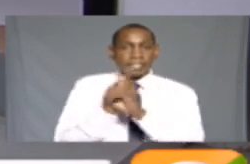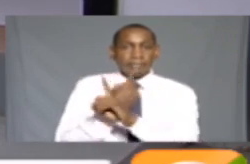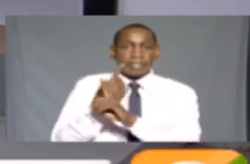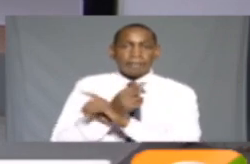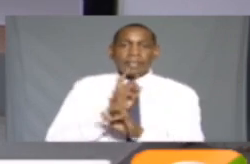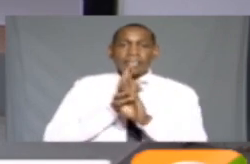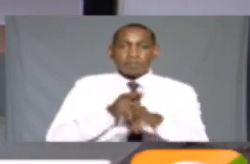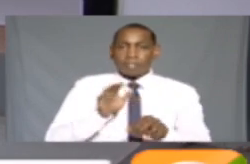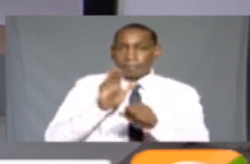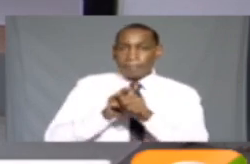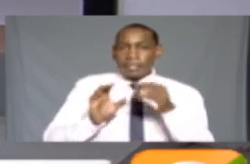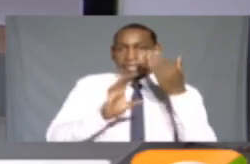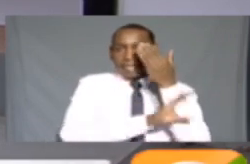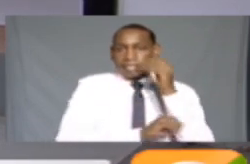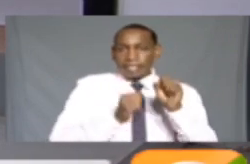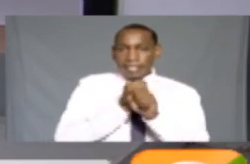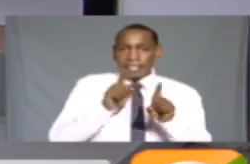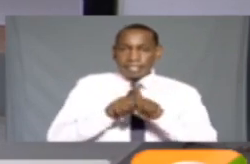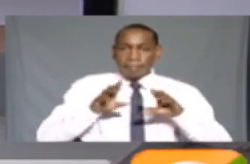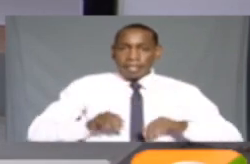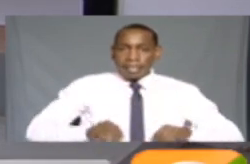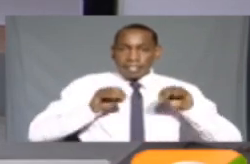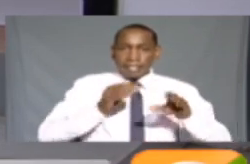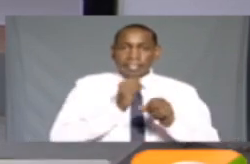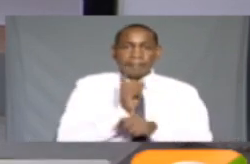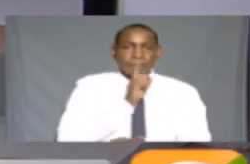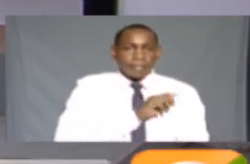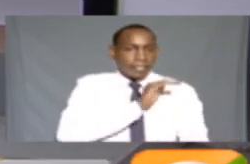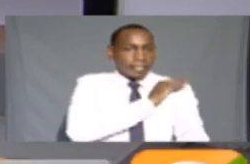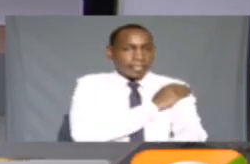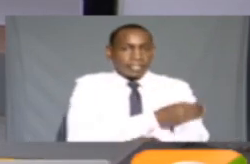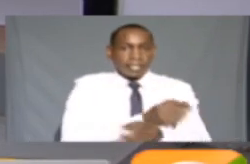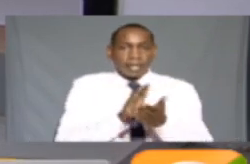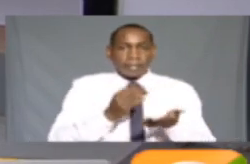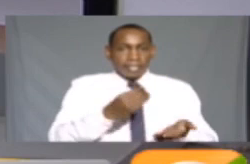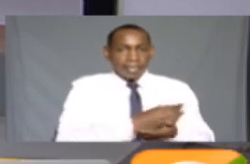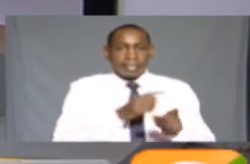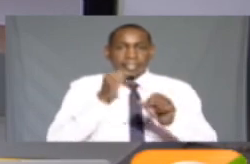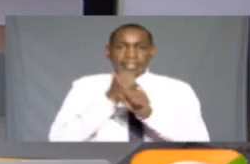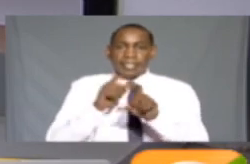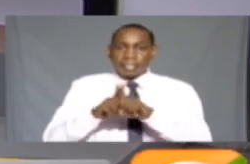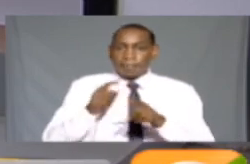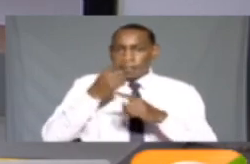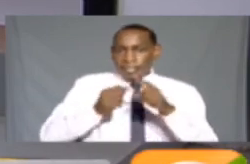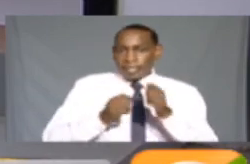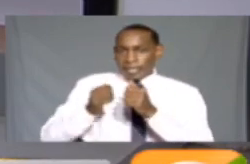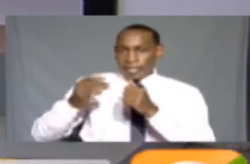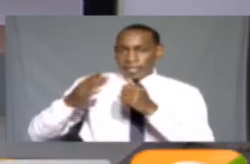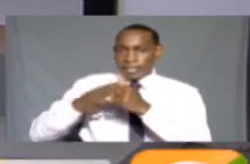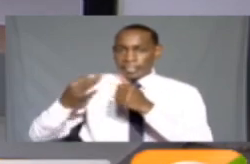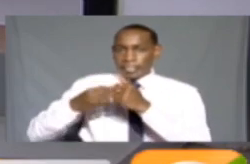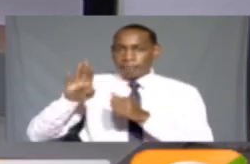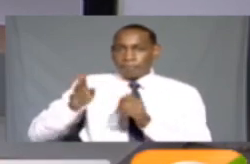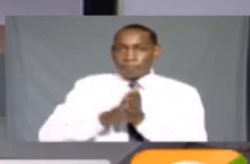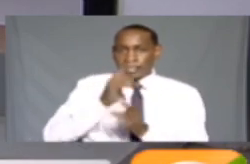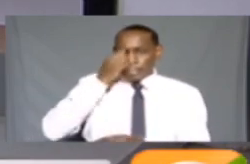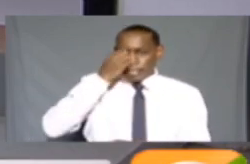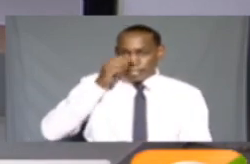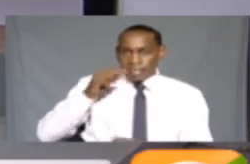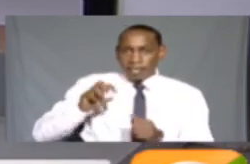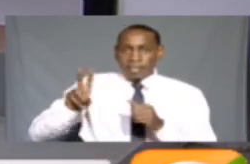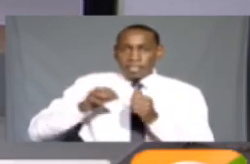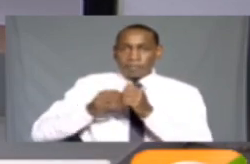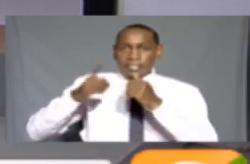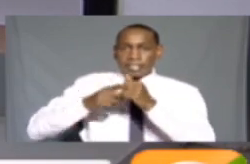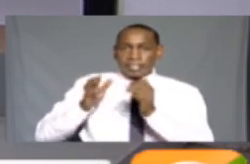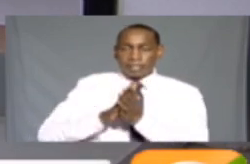So many countries have done this. Australia did it. Nigeria and Ghana as well did it in 1984. India in 2016. Singapore